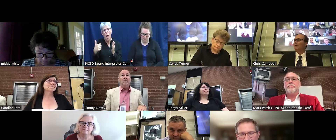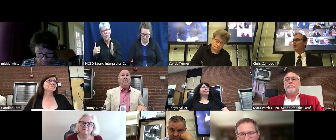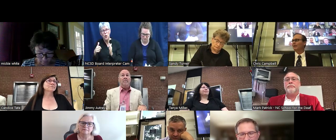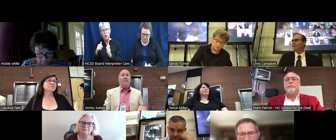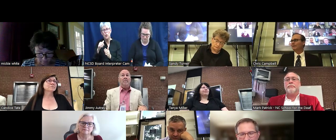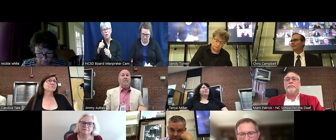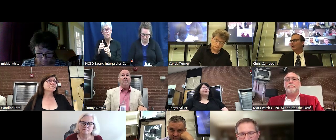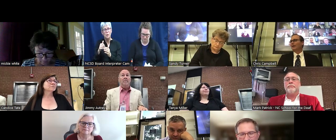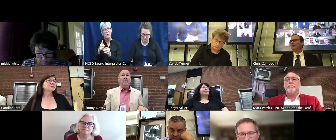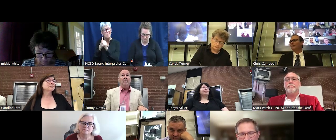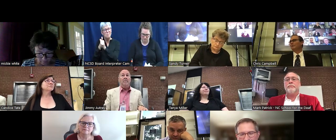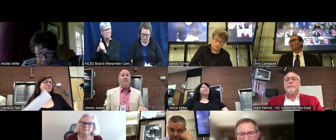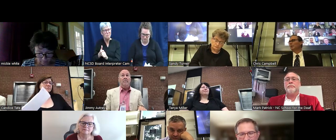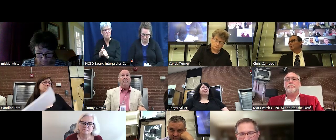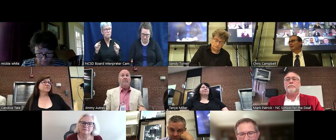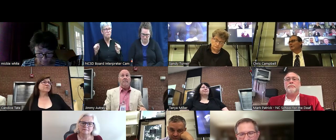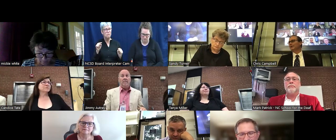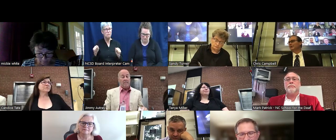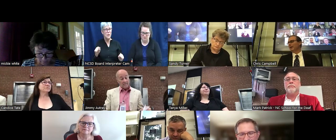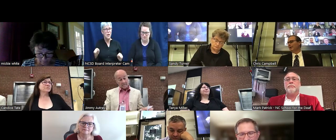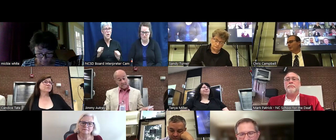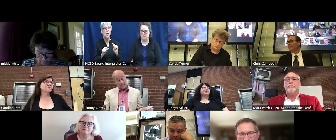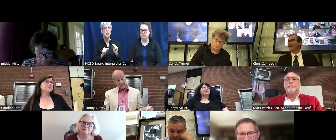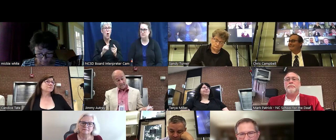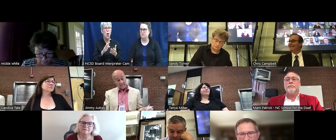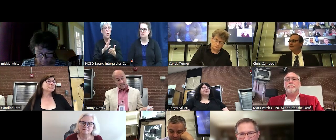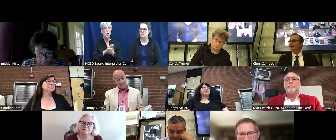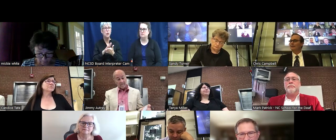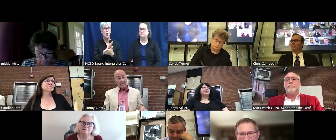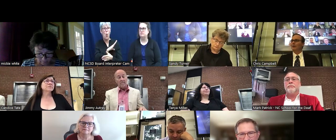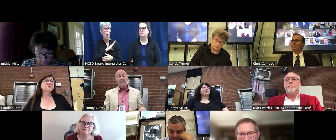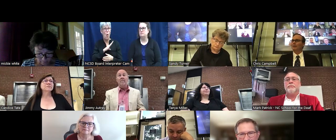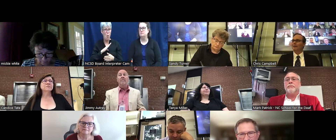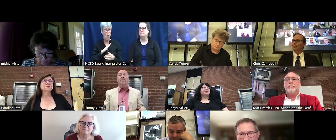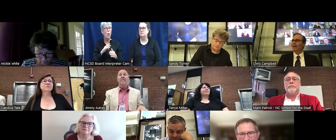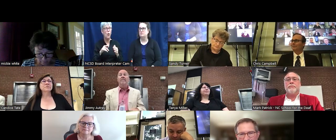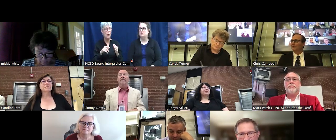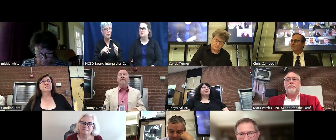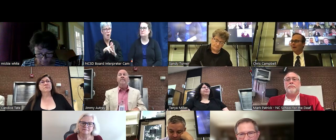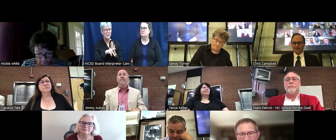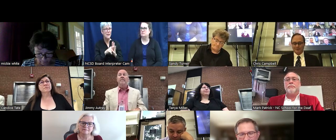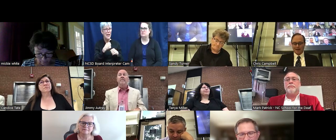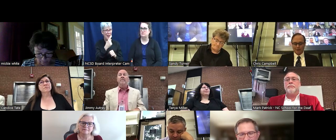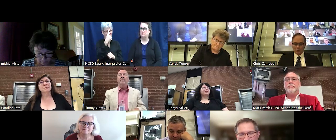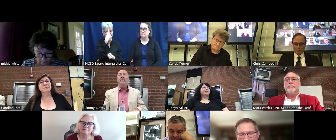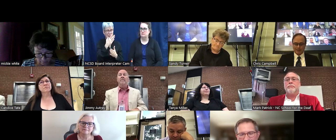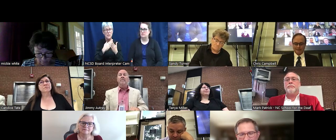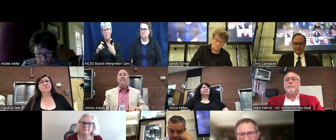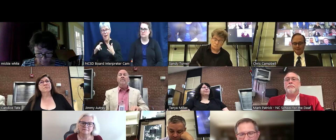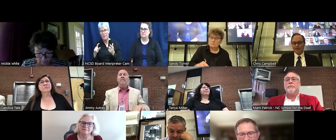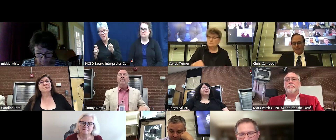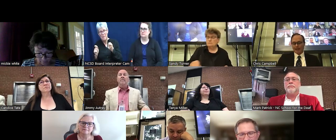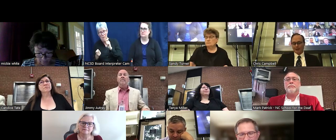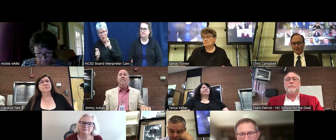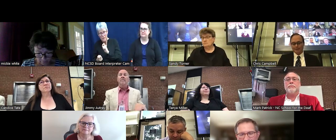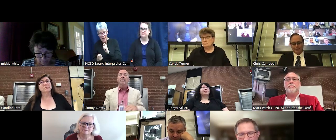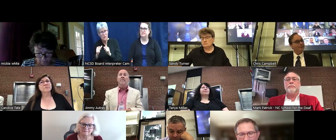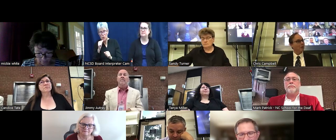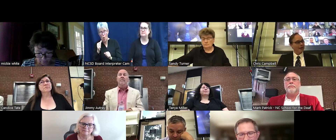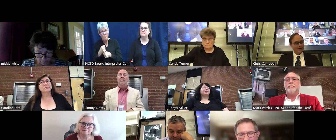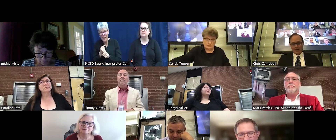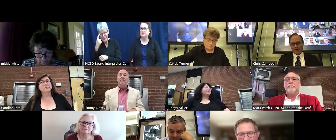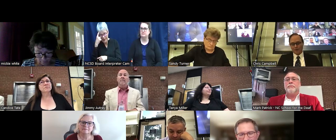be policies from the School Boards Association manual that make sense. There are going to be some that have to be modified or don't make sense. And you can